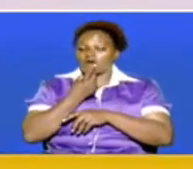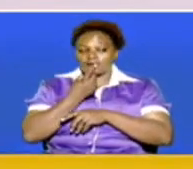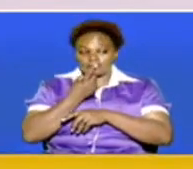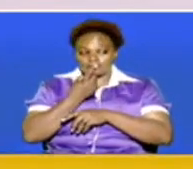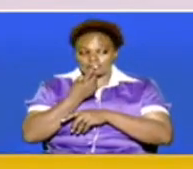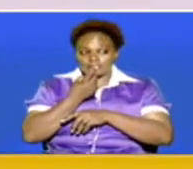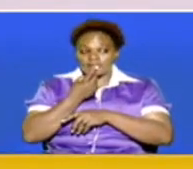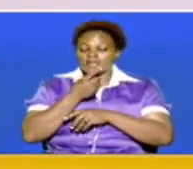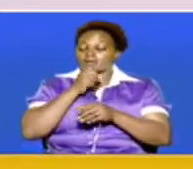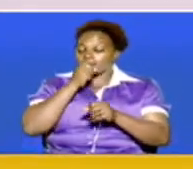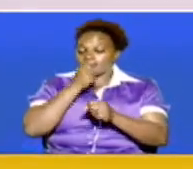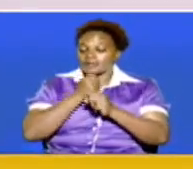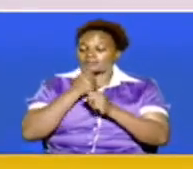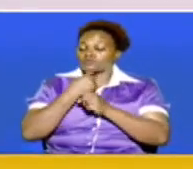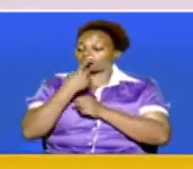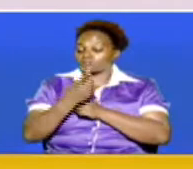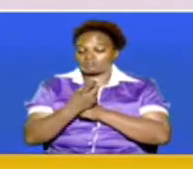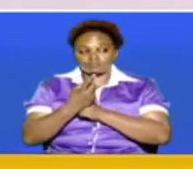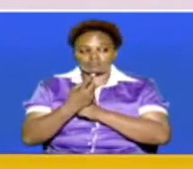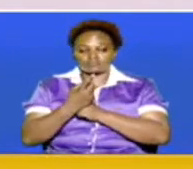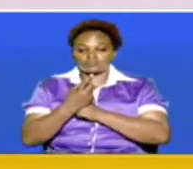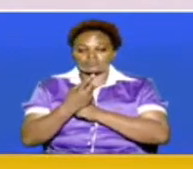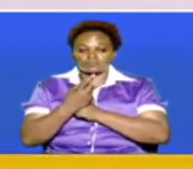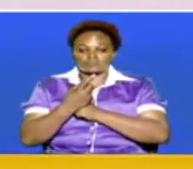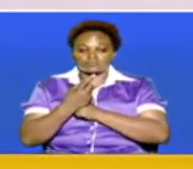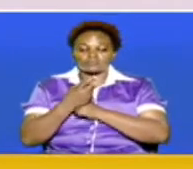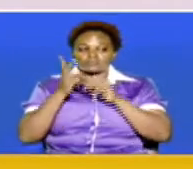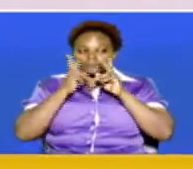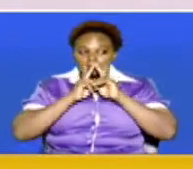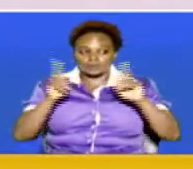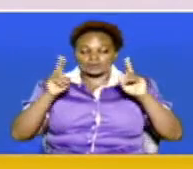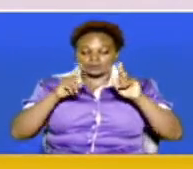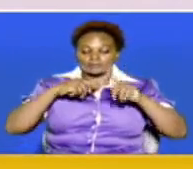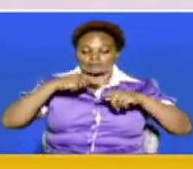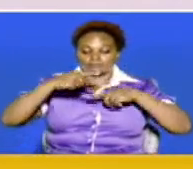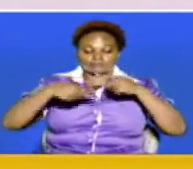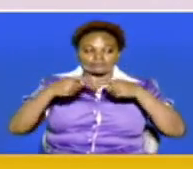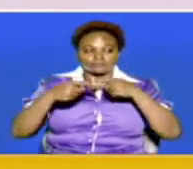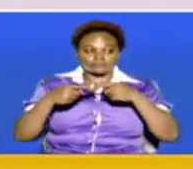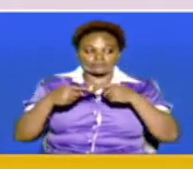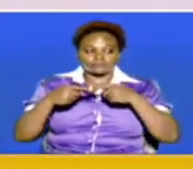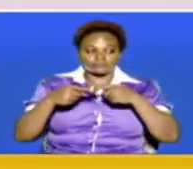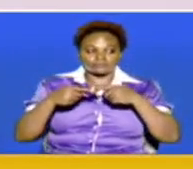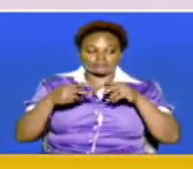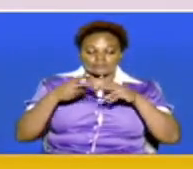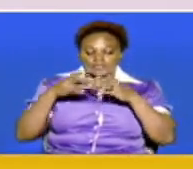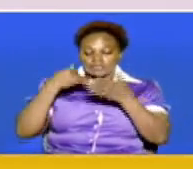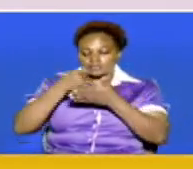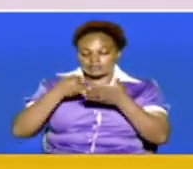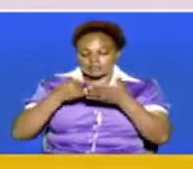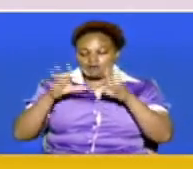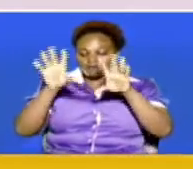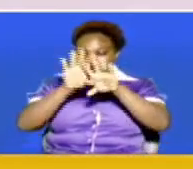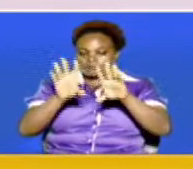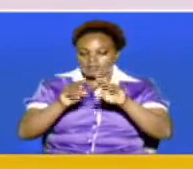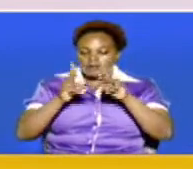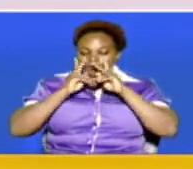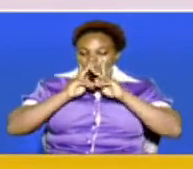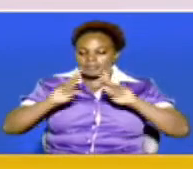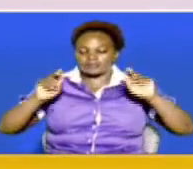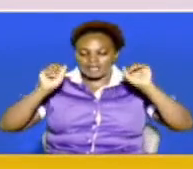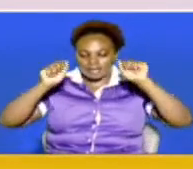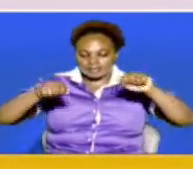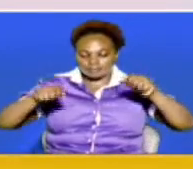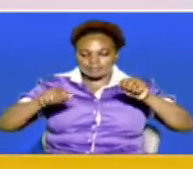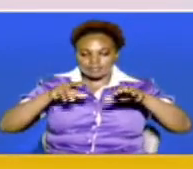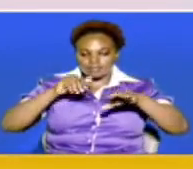he ensured that the peace process that led to the signing of the Comprehensive Peace Agreement